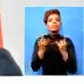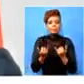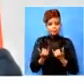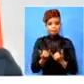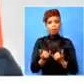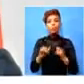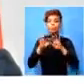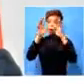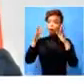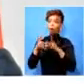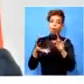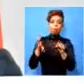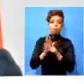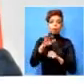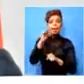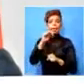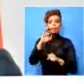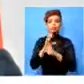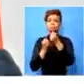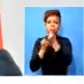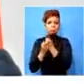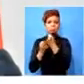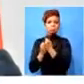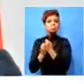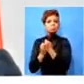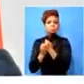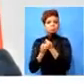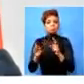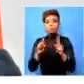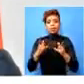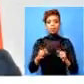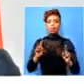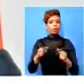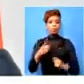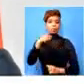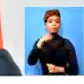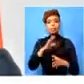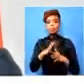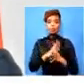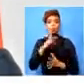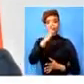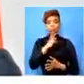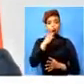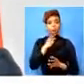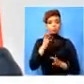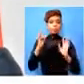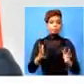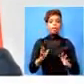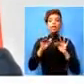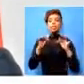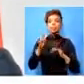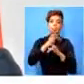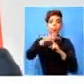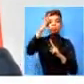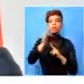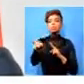was supporting that call. We should not say because we said something through the word of mouth, we will win people. We have